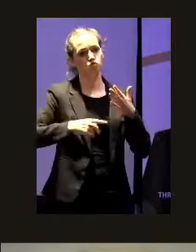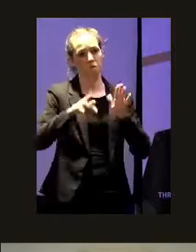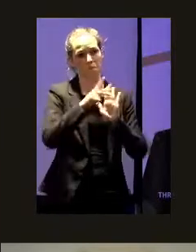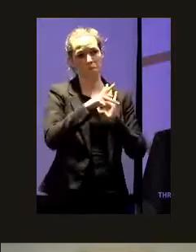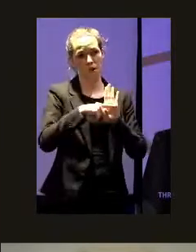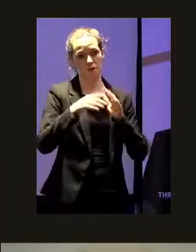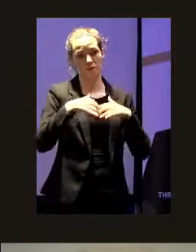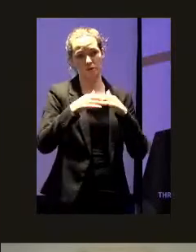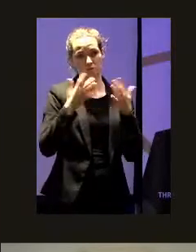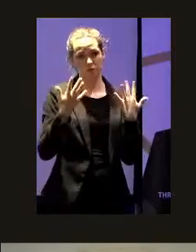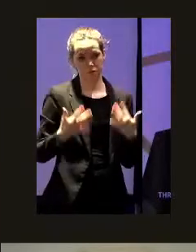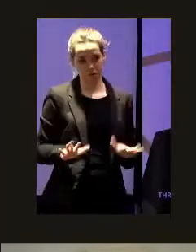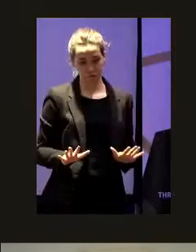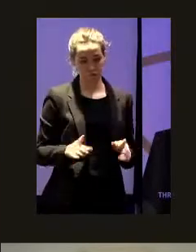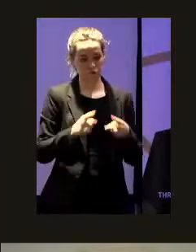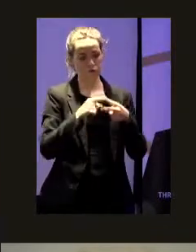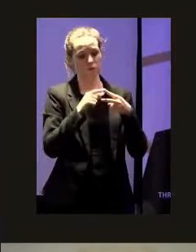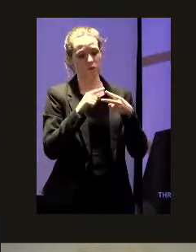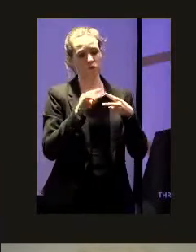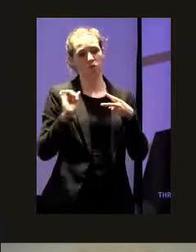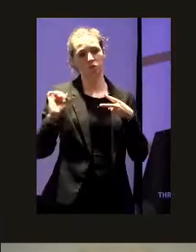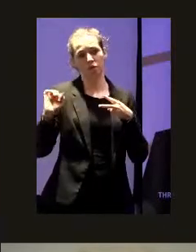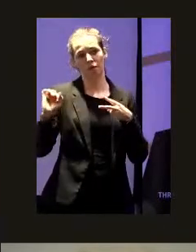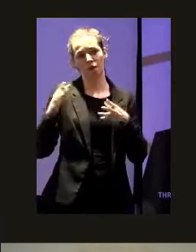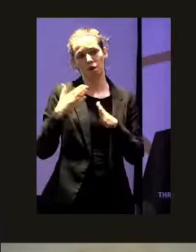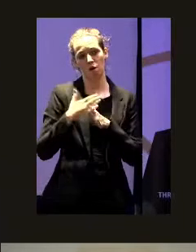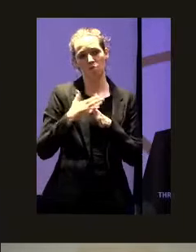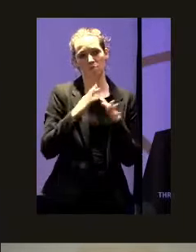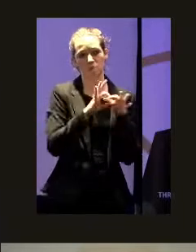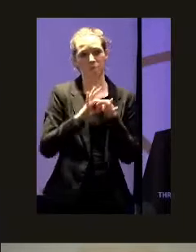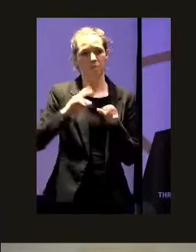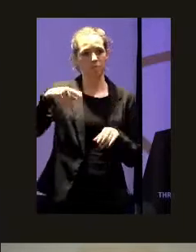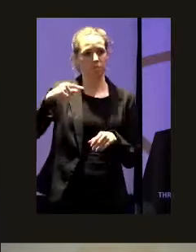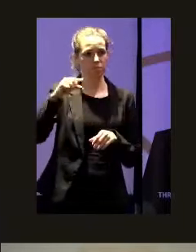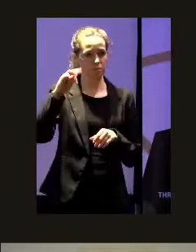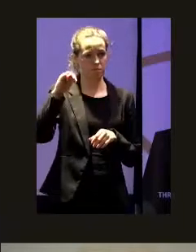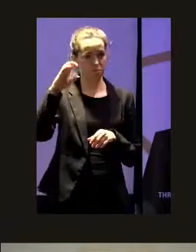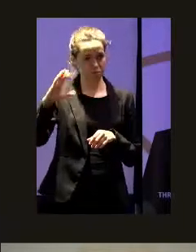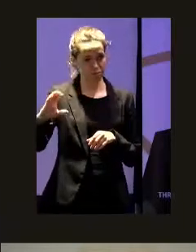policy relates to the operations of PGNCs and